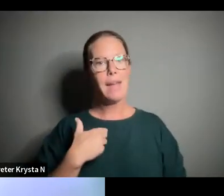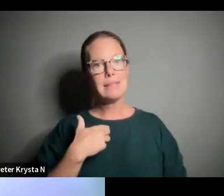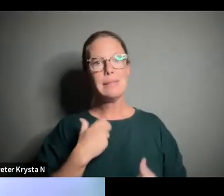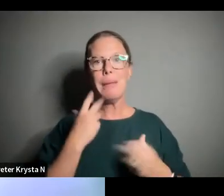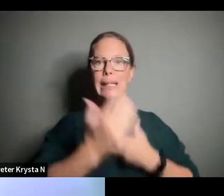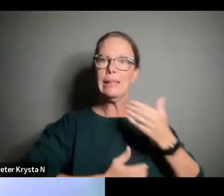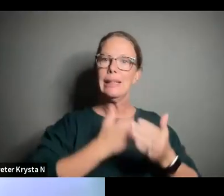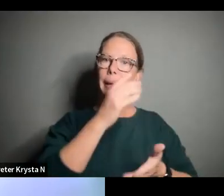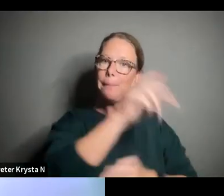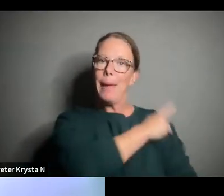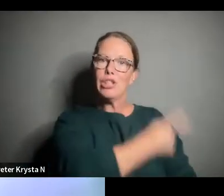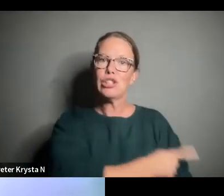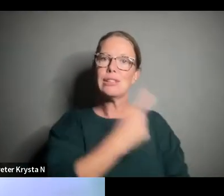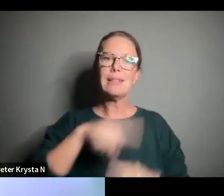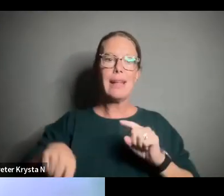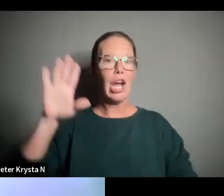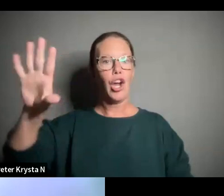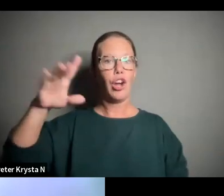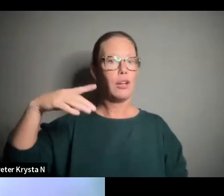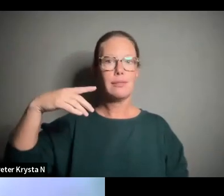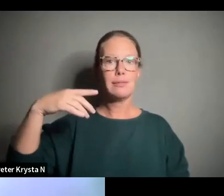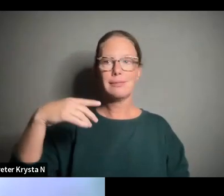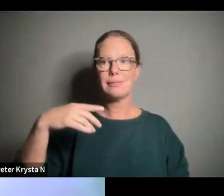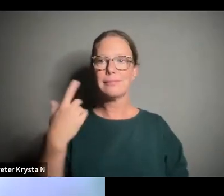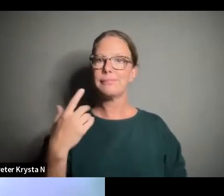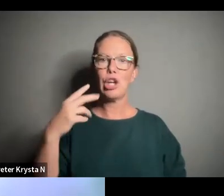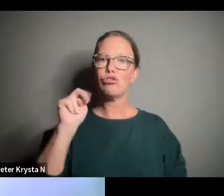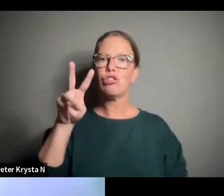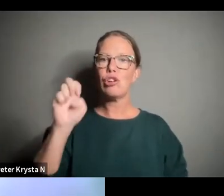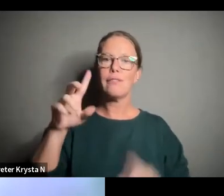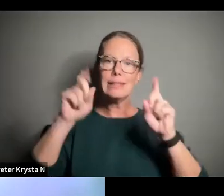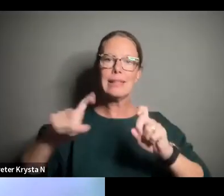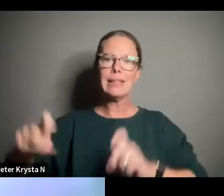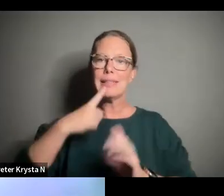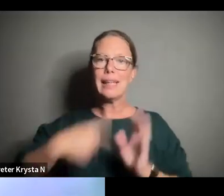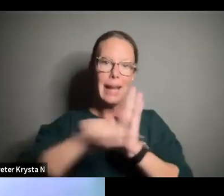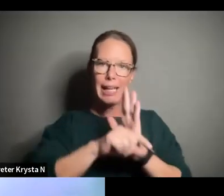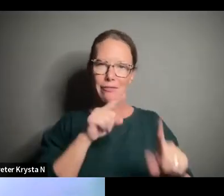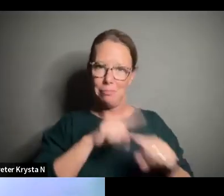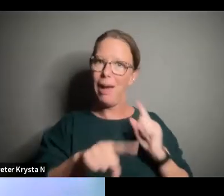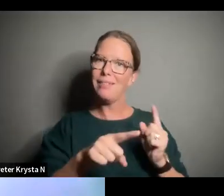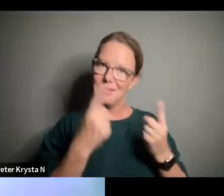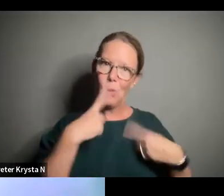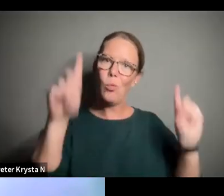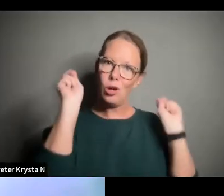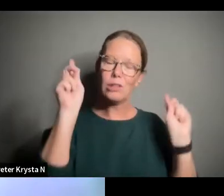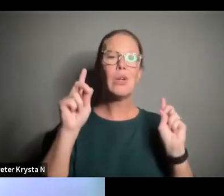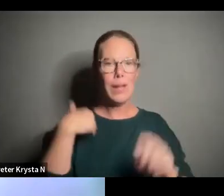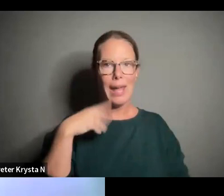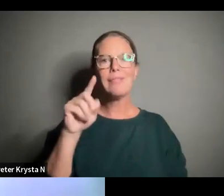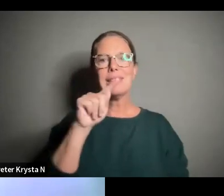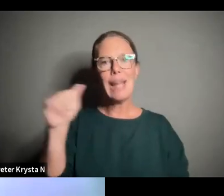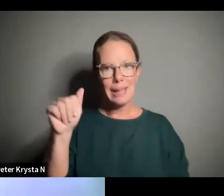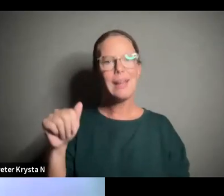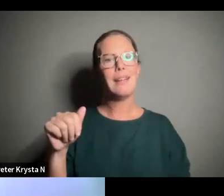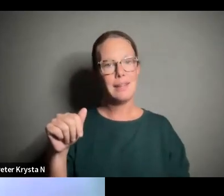nerve study said they were negative, but I went in and we got them off the ventilator. That's really why I published this article, so we have data that shows that